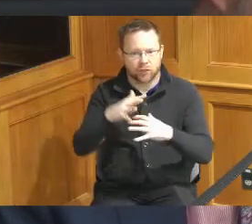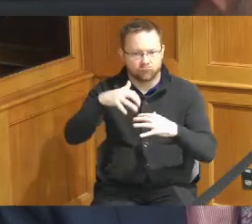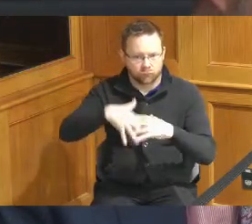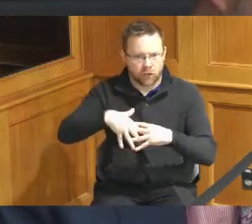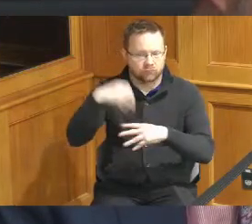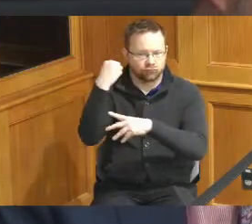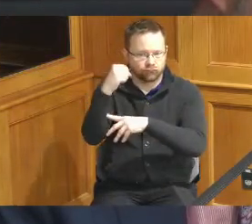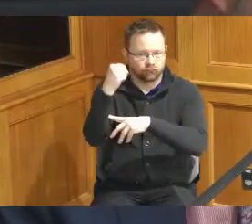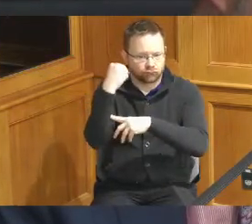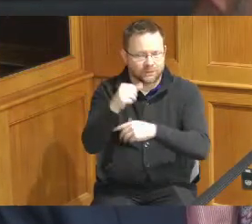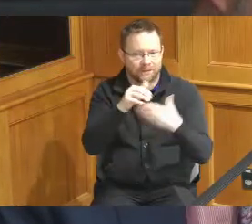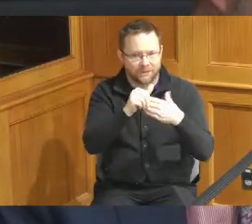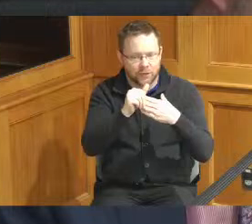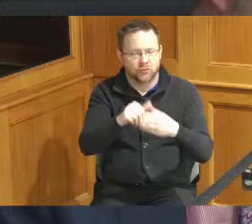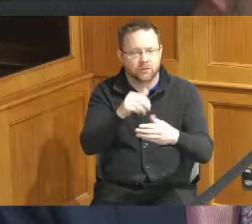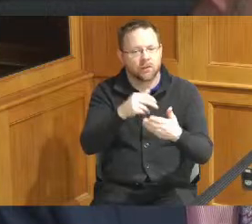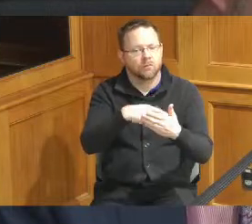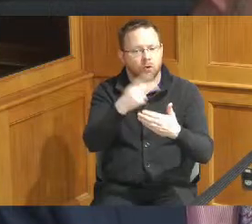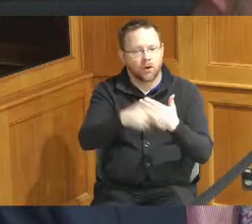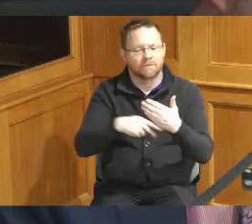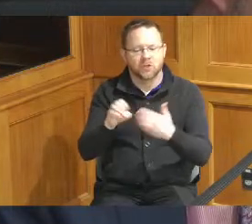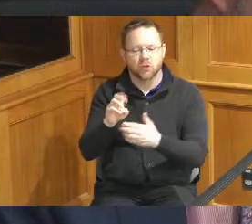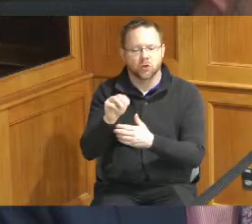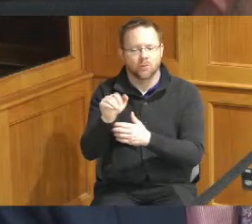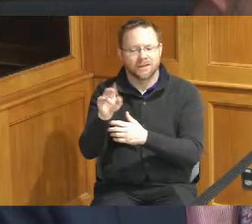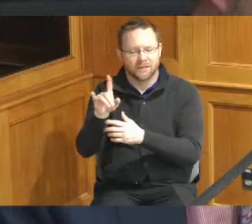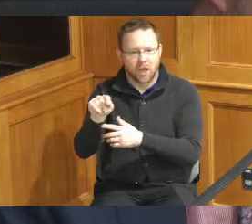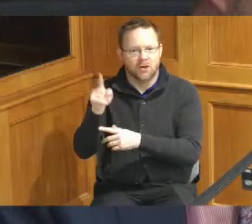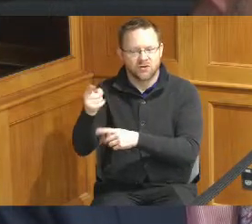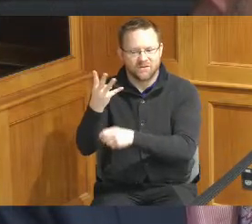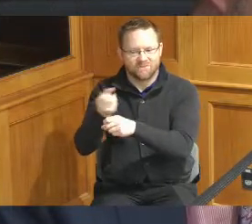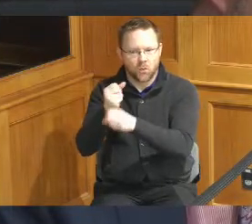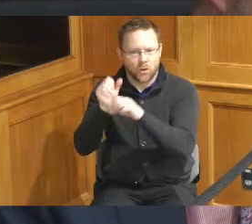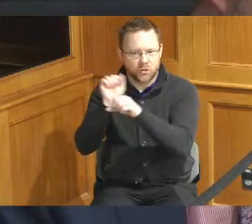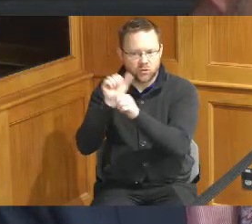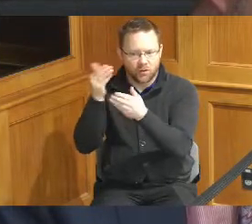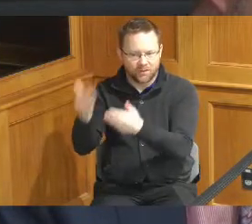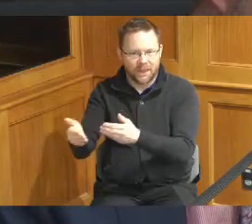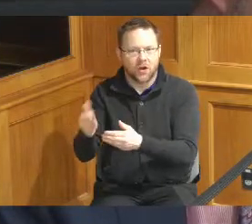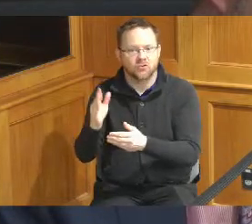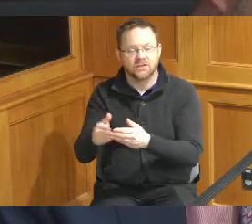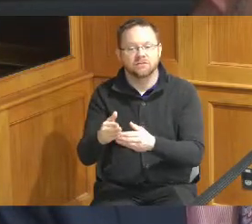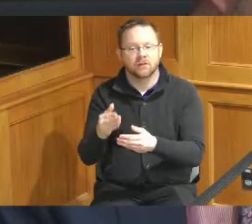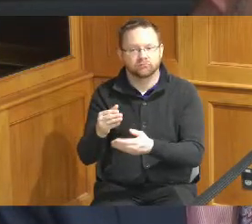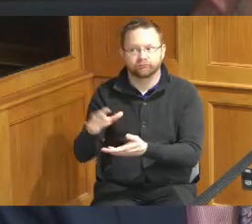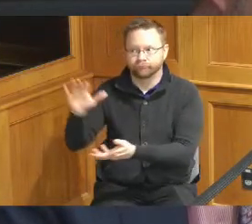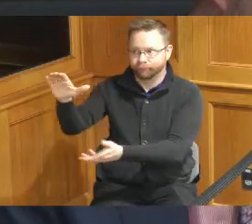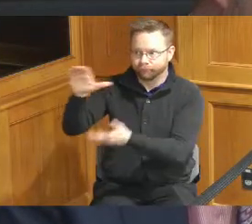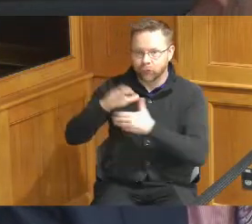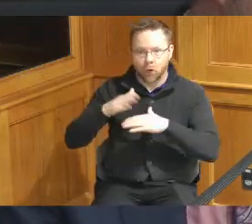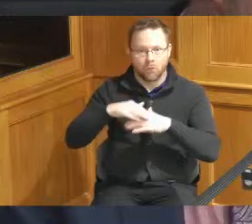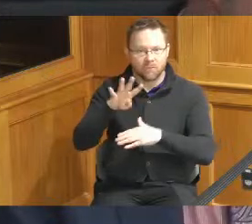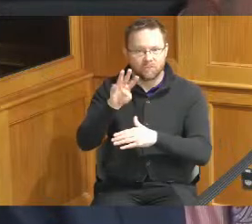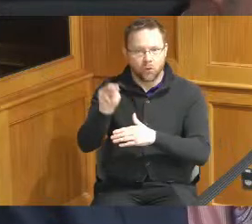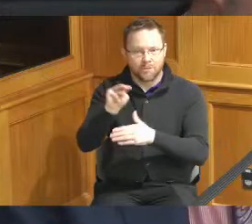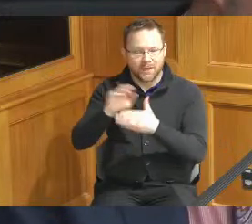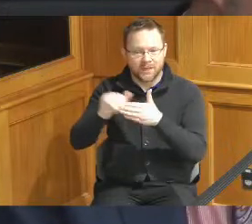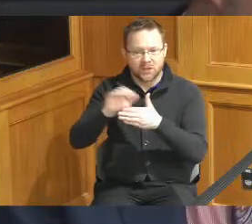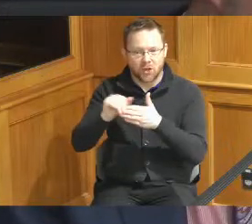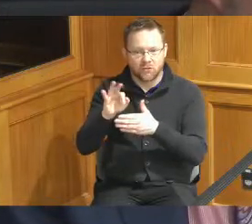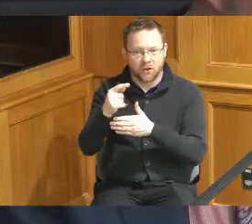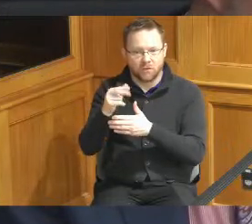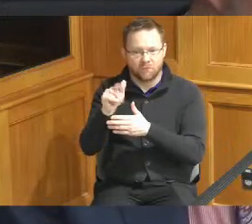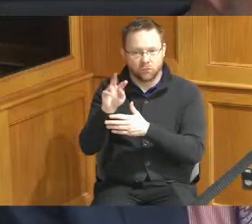4-year tenure at UMADOP, Leah has written and generated over $4 million in grant funding to build the agency of